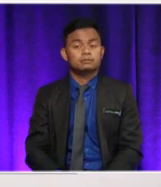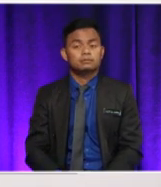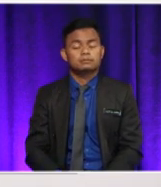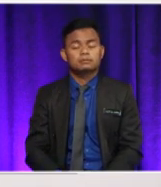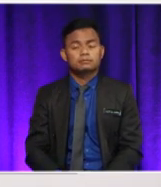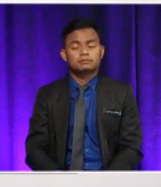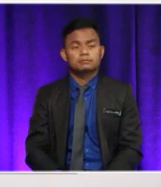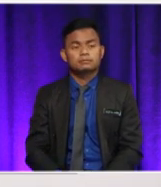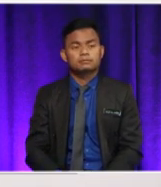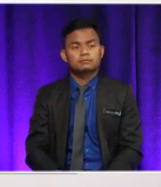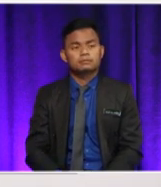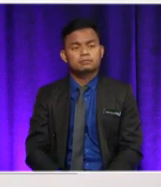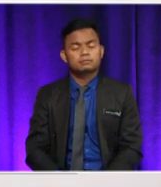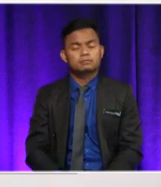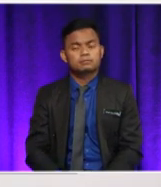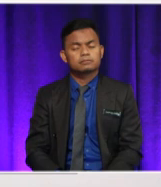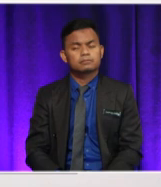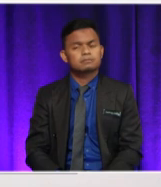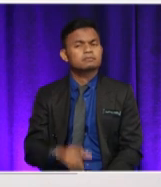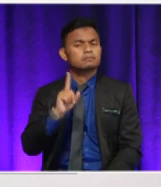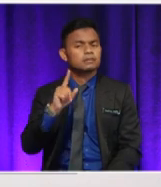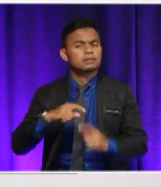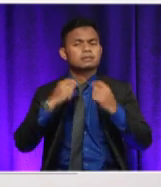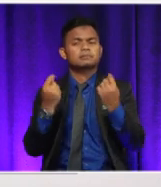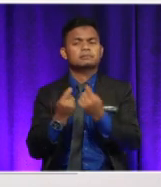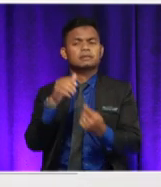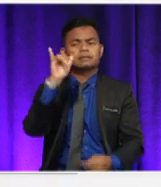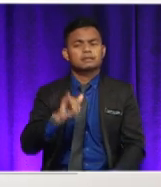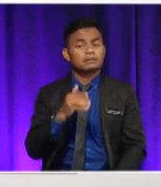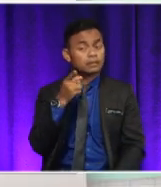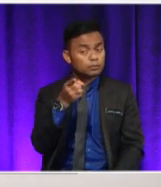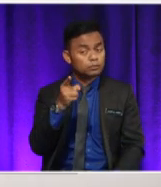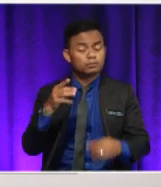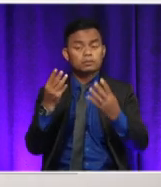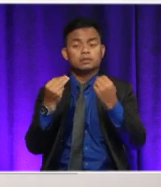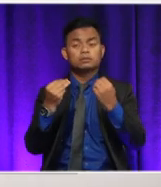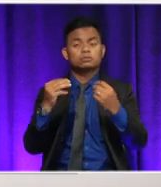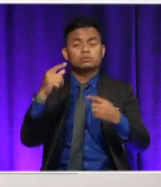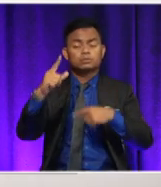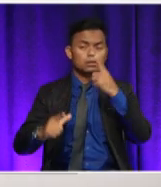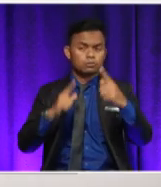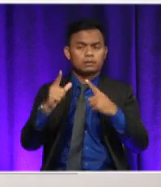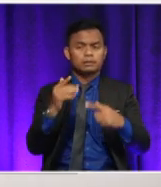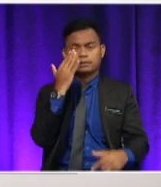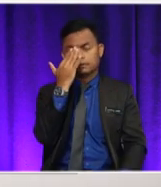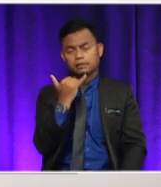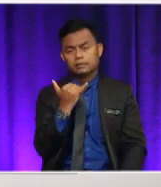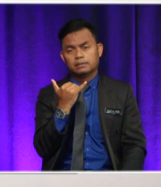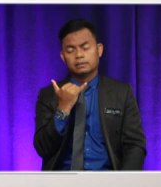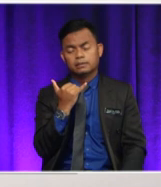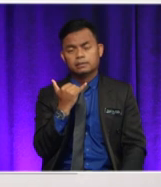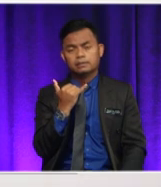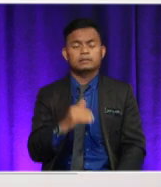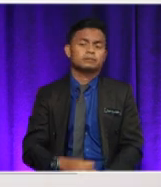What places would you like to travel to in the world and why? So anyone? Who would like to go first this time?